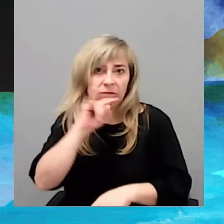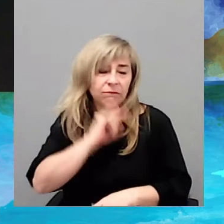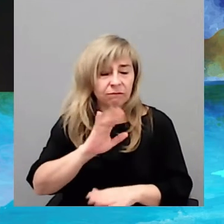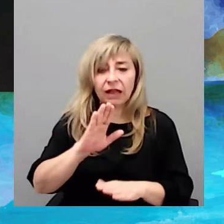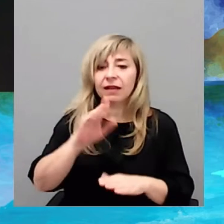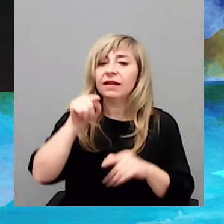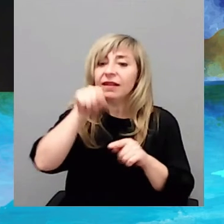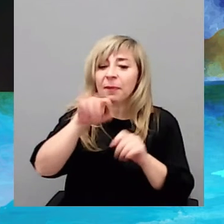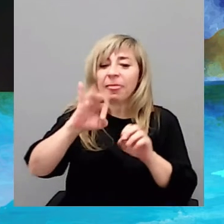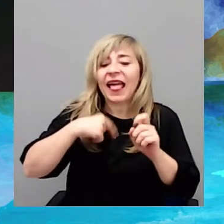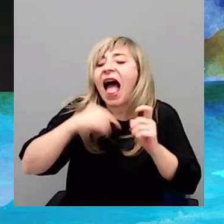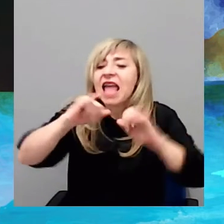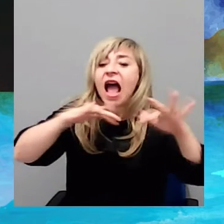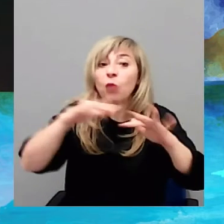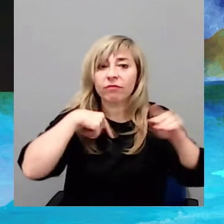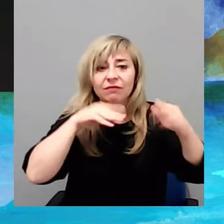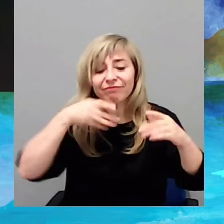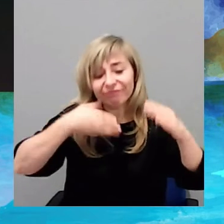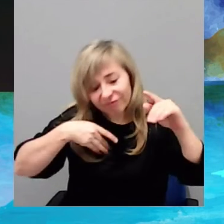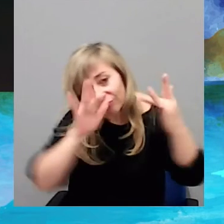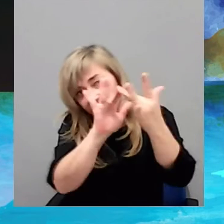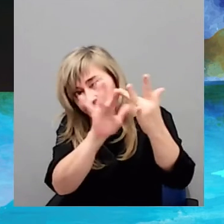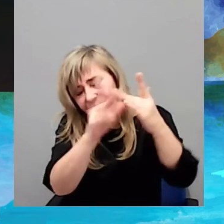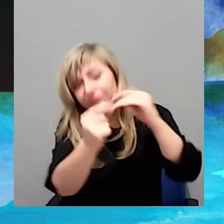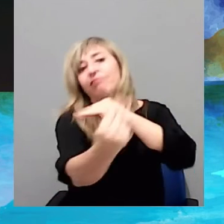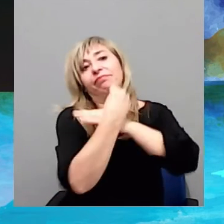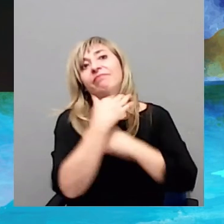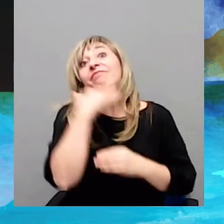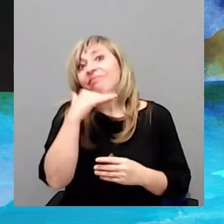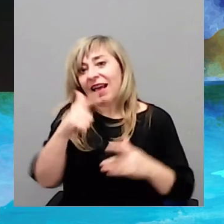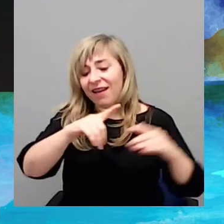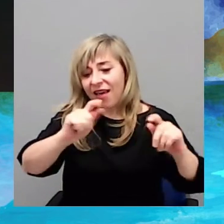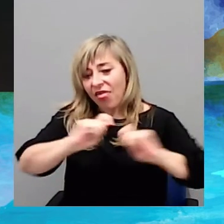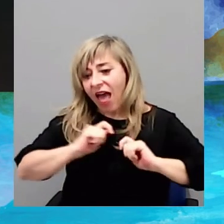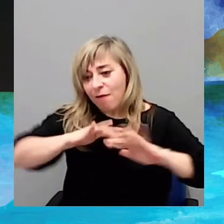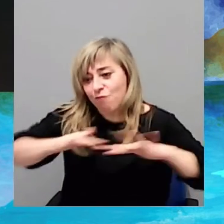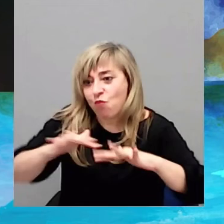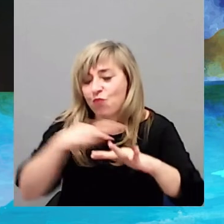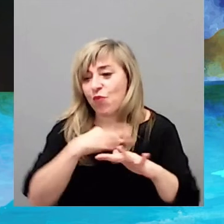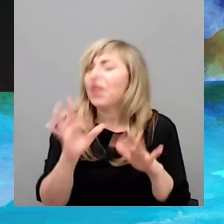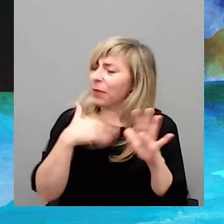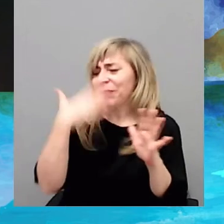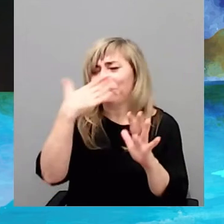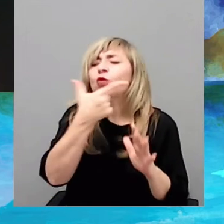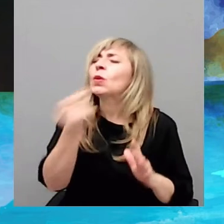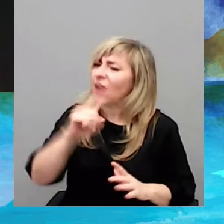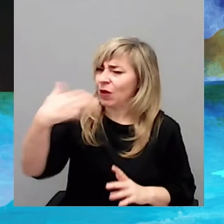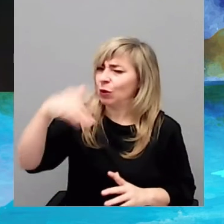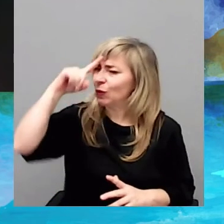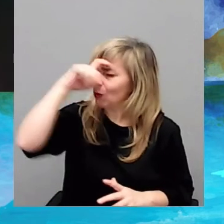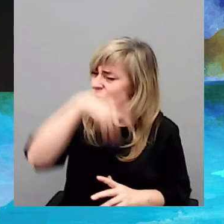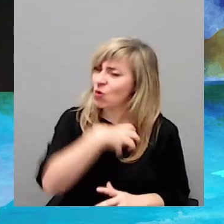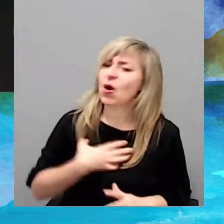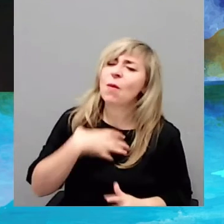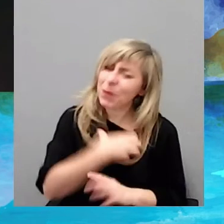actuaciones. our local Sí que es towns. verdad que We are es able to do some complicado workshops, but it's para difficult for nosotros us to buscar esas receive financiaciones funding. que